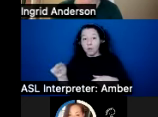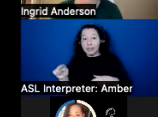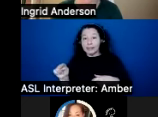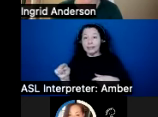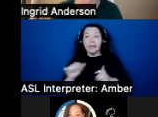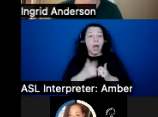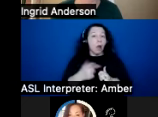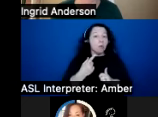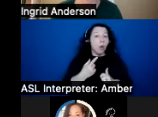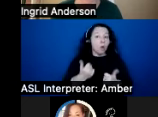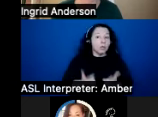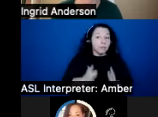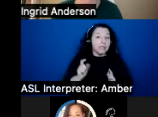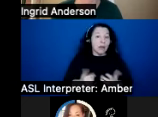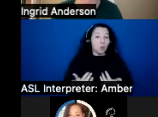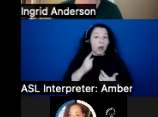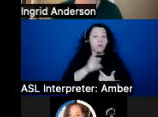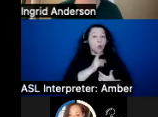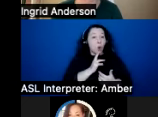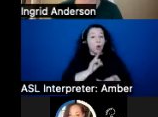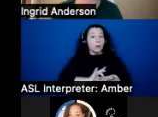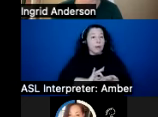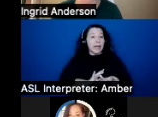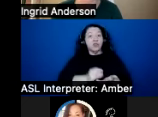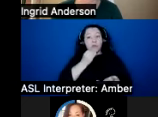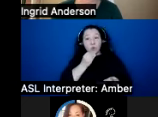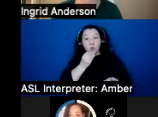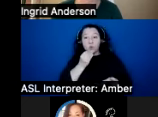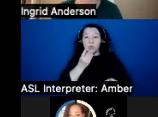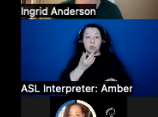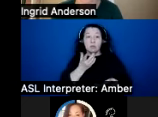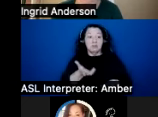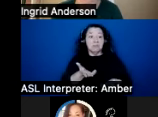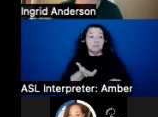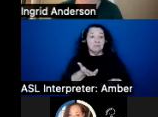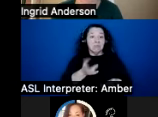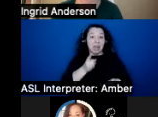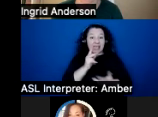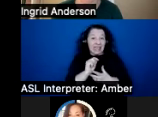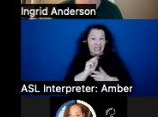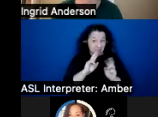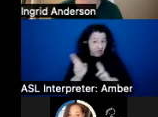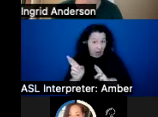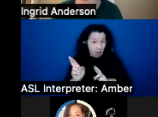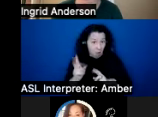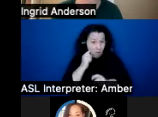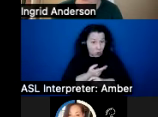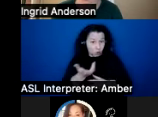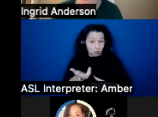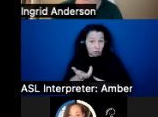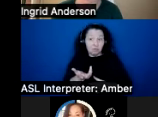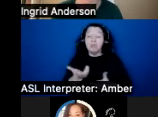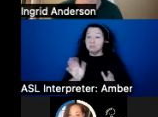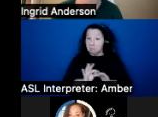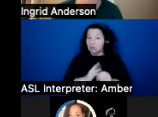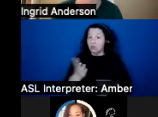do victims have to wait for water, medications, food, and are kits even available? So that was like what I mentioned